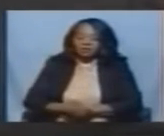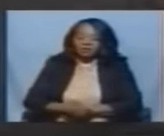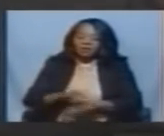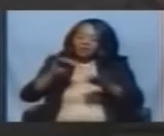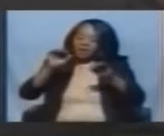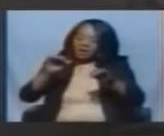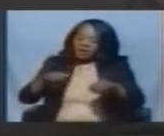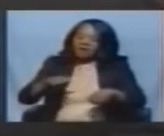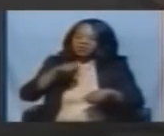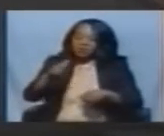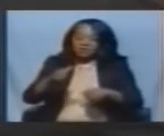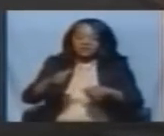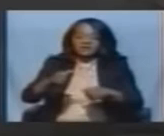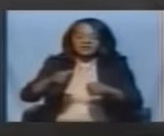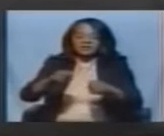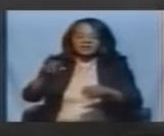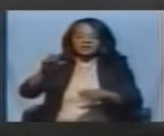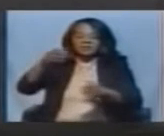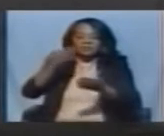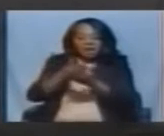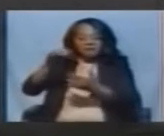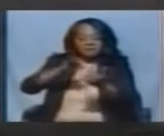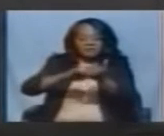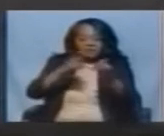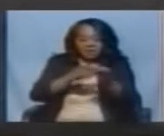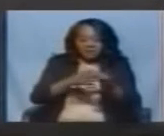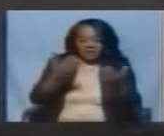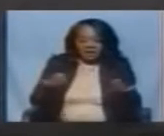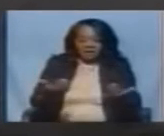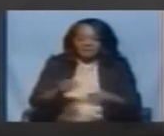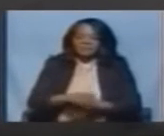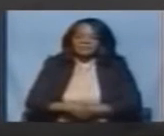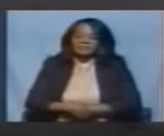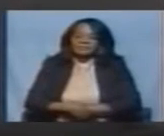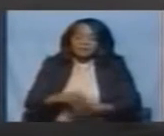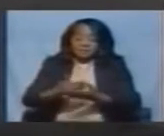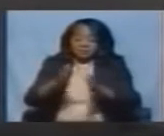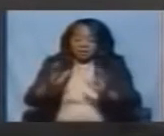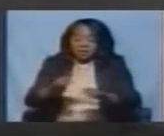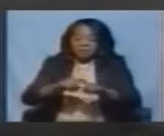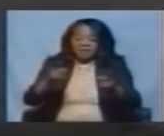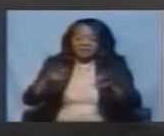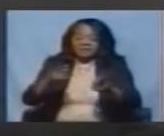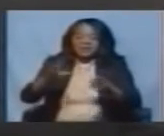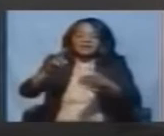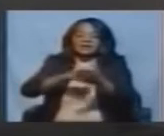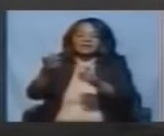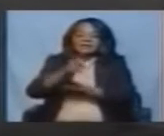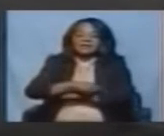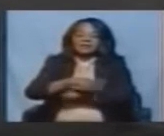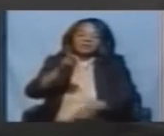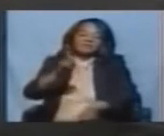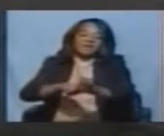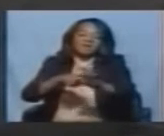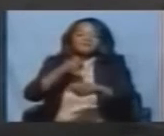Africa. The Act says, source from Zambia. The next time you come, you have a letter telling you to go home. That's